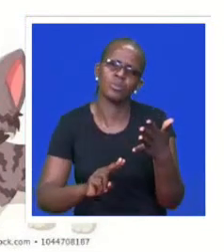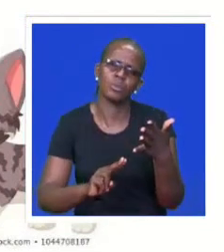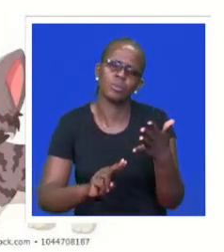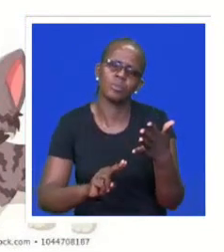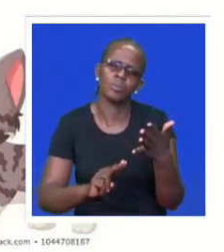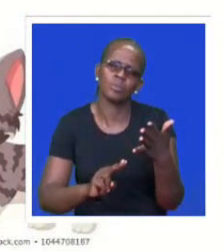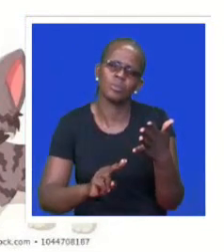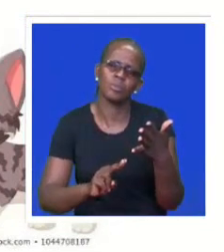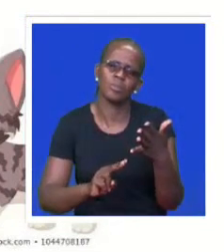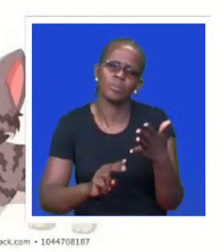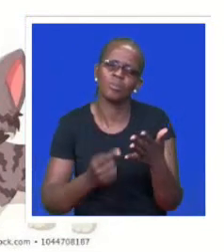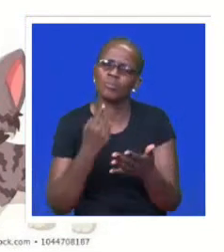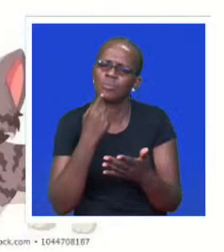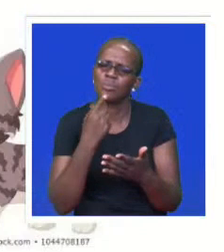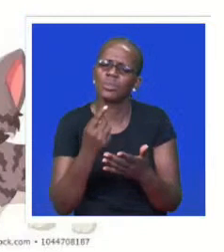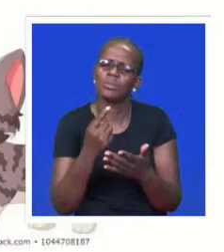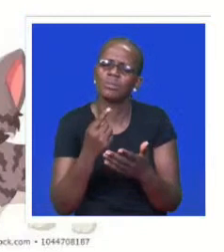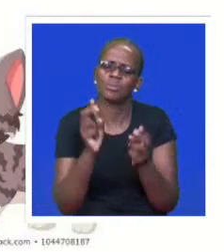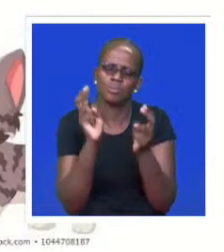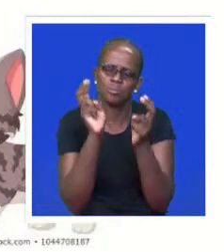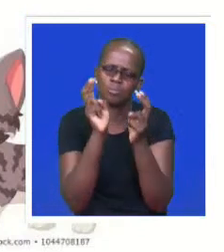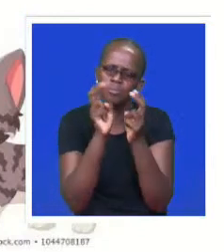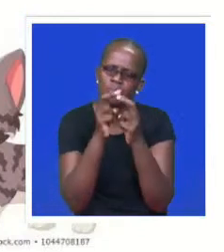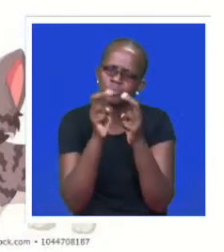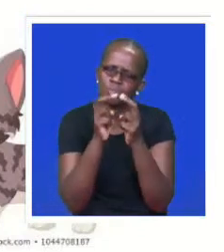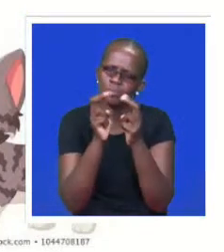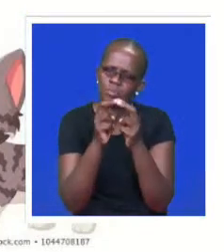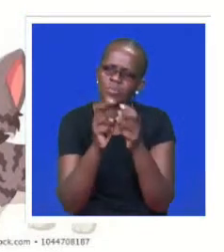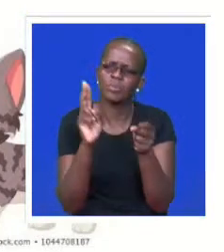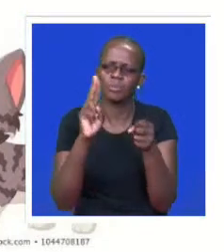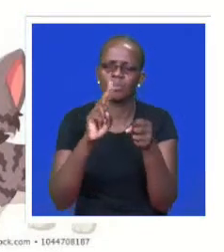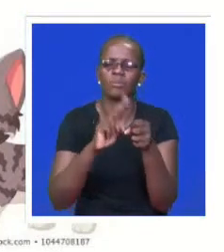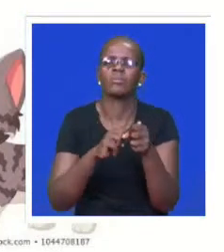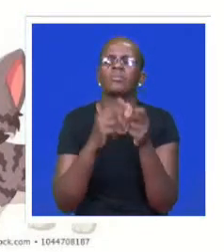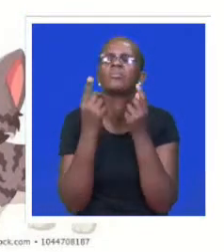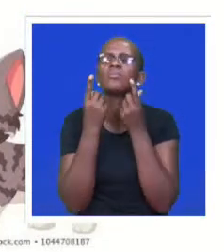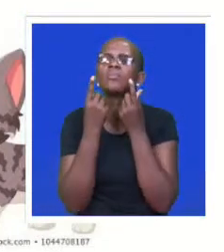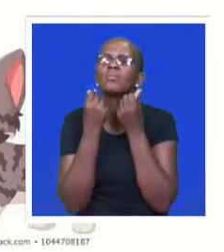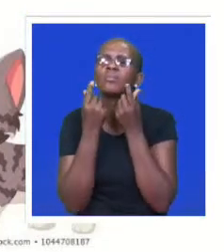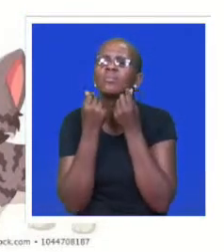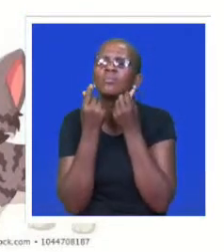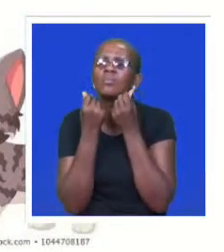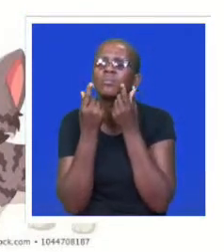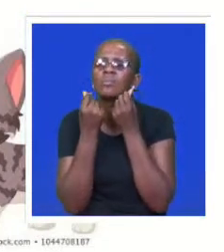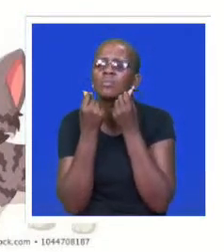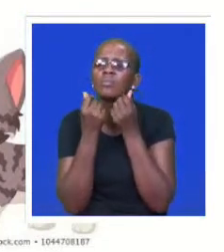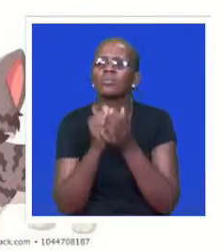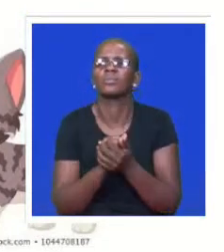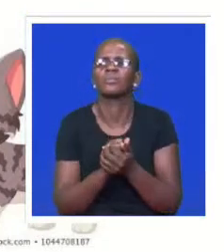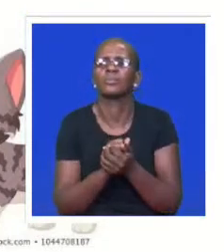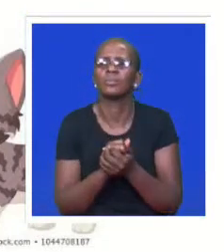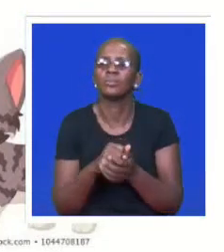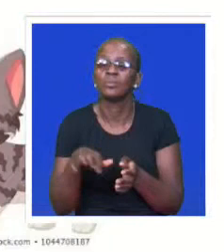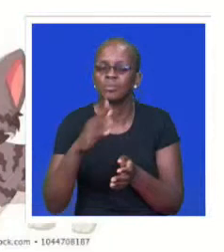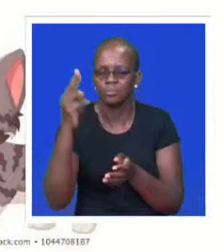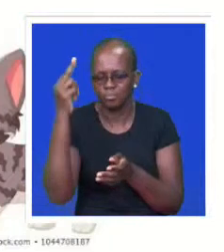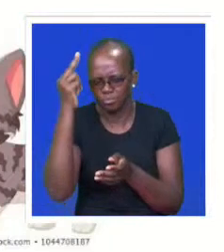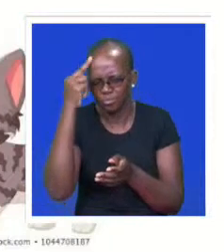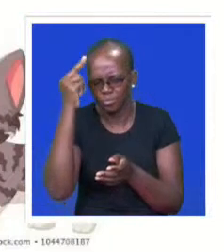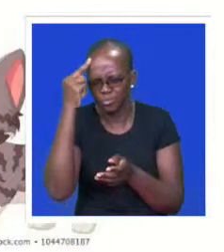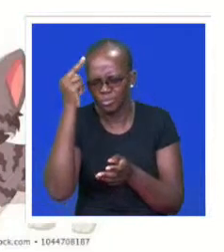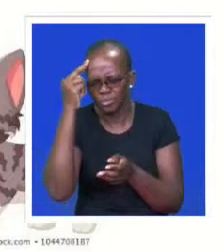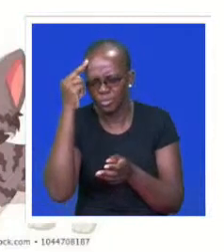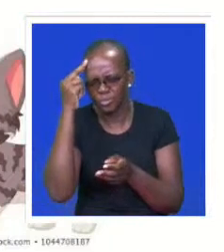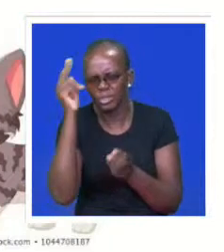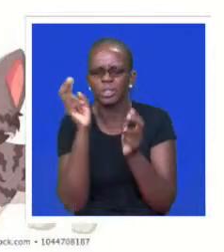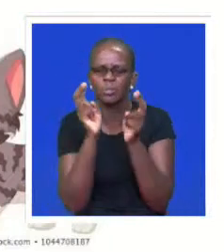cat. What has the mouse done? The mouse has put a bell on the cat.